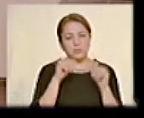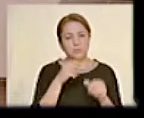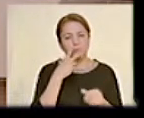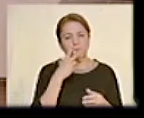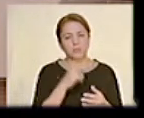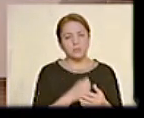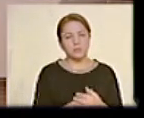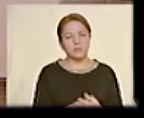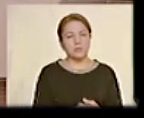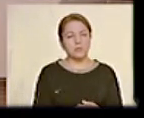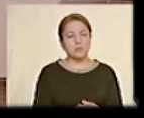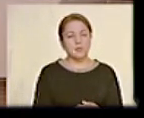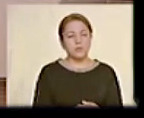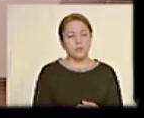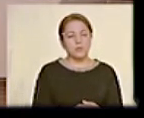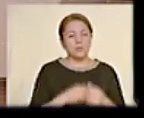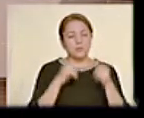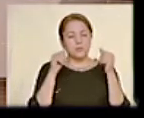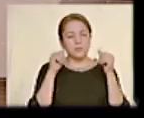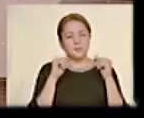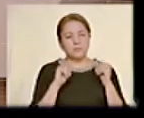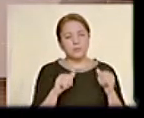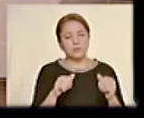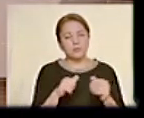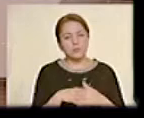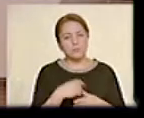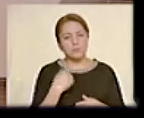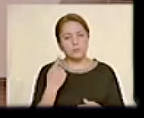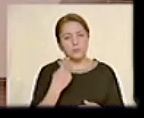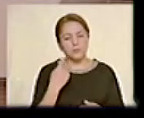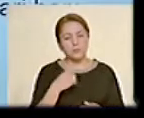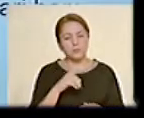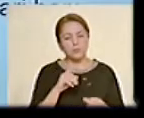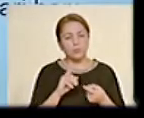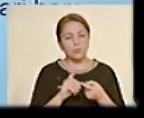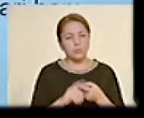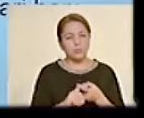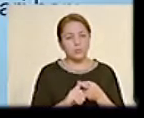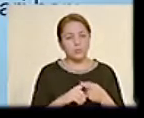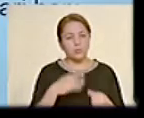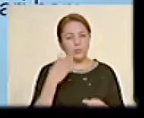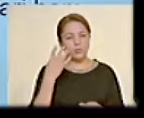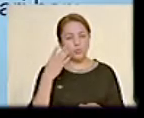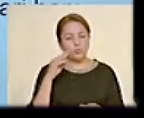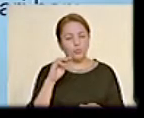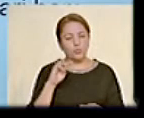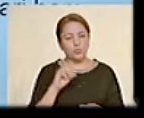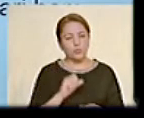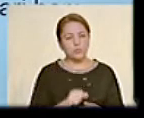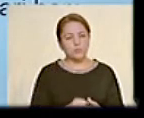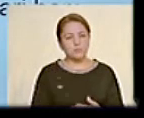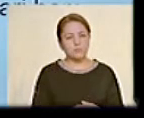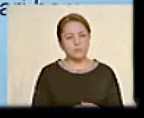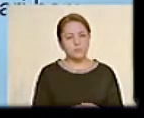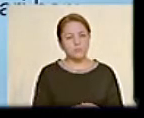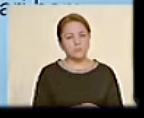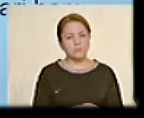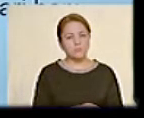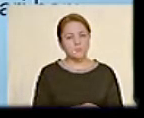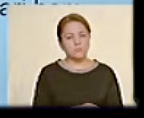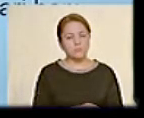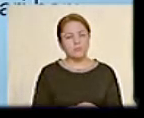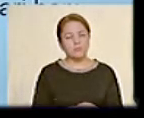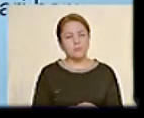beradigan bo'lsak, demak, tasvirda birinchi ulangan 4 ta universitet va tashkilotlar